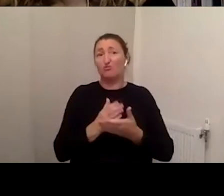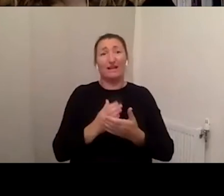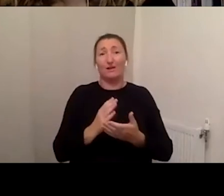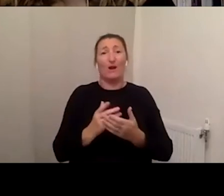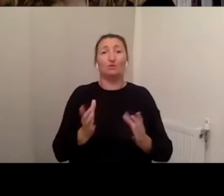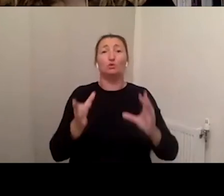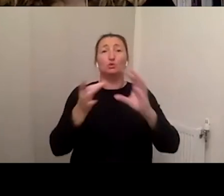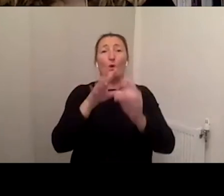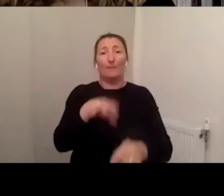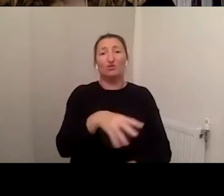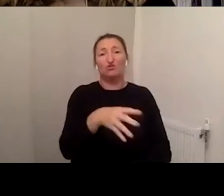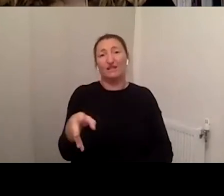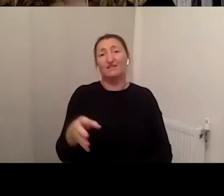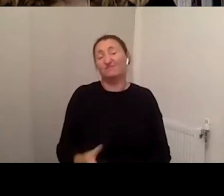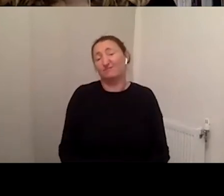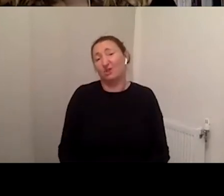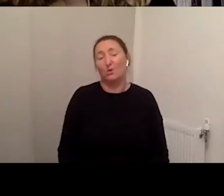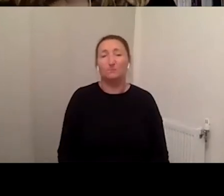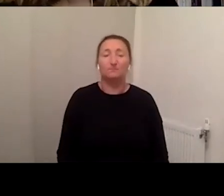that flexibility nor freedom to do that.